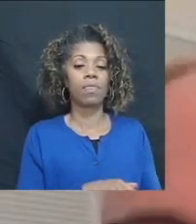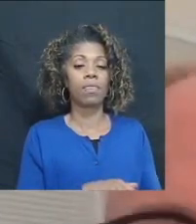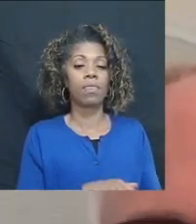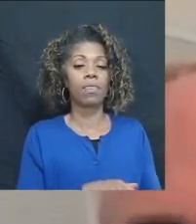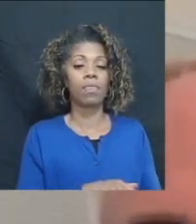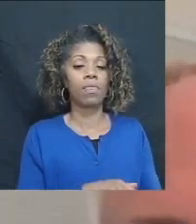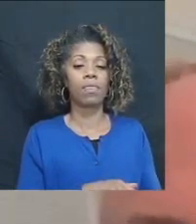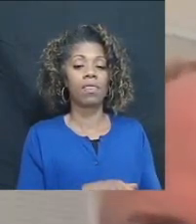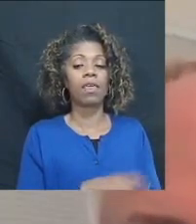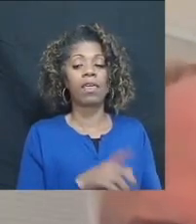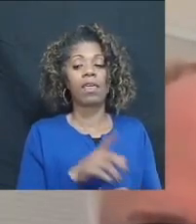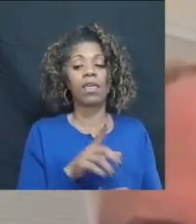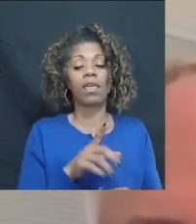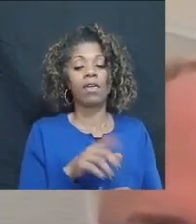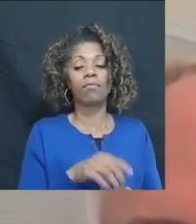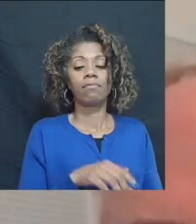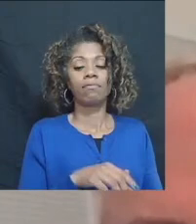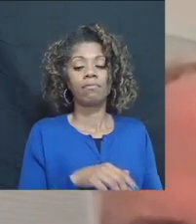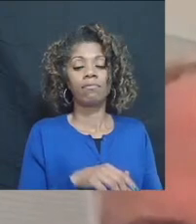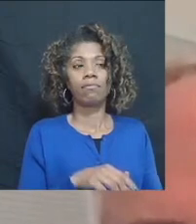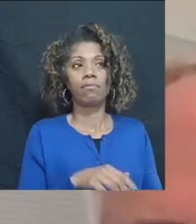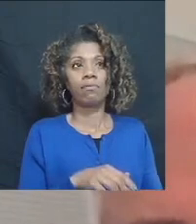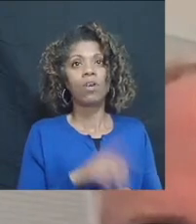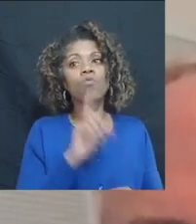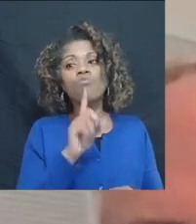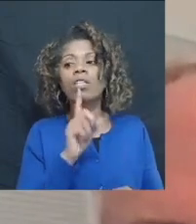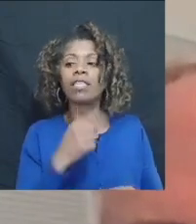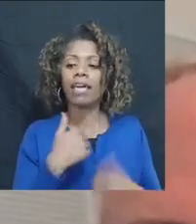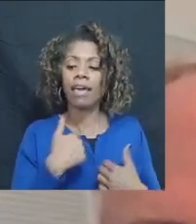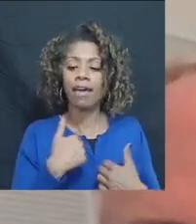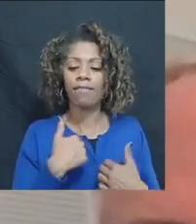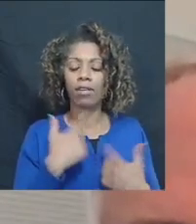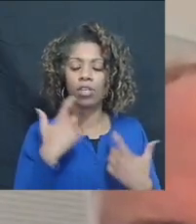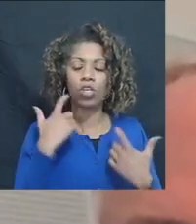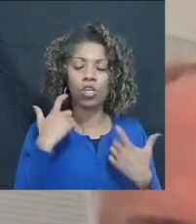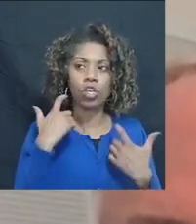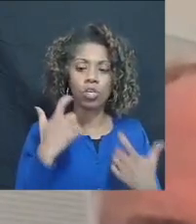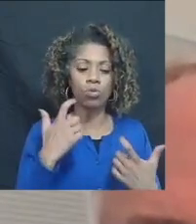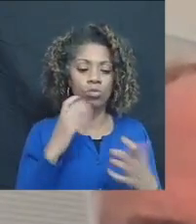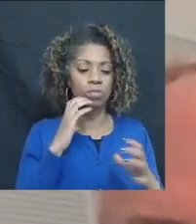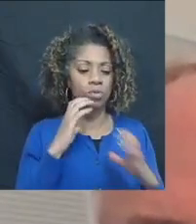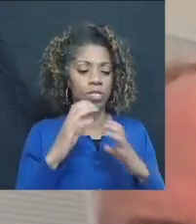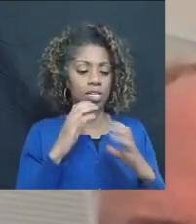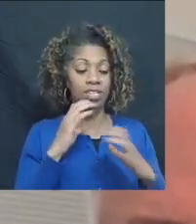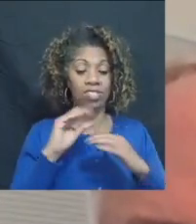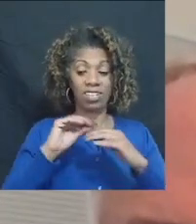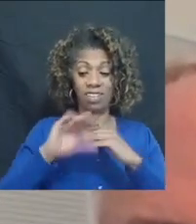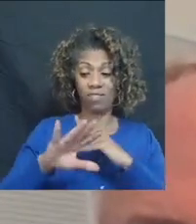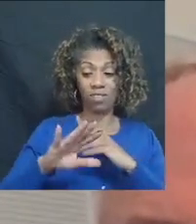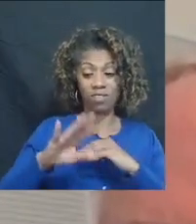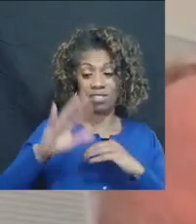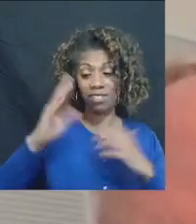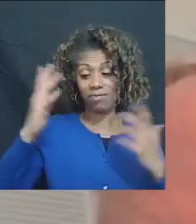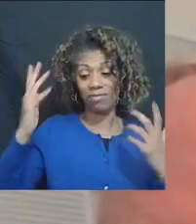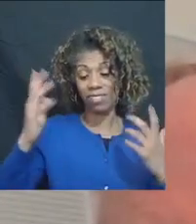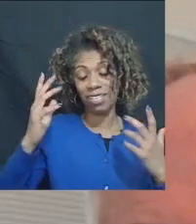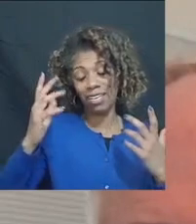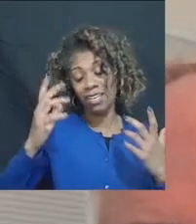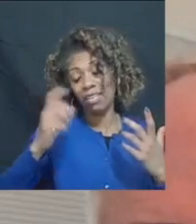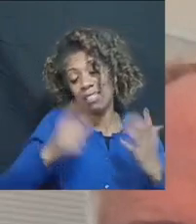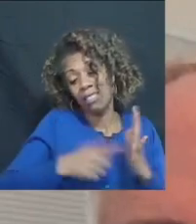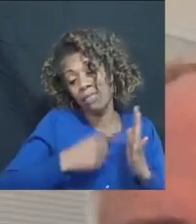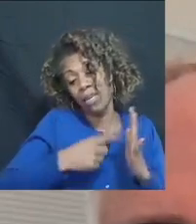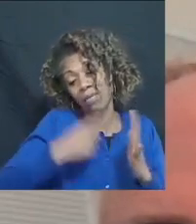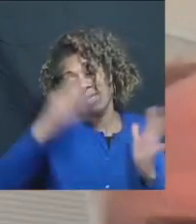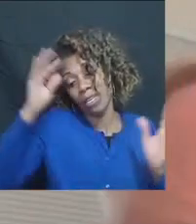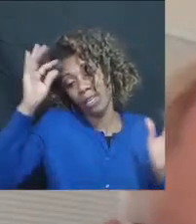huge communication and influence. And then the businesses have the opportunity to be good, when